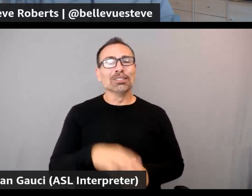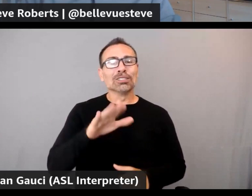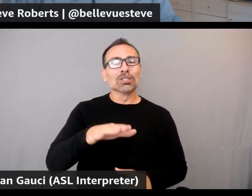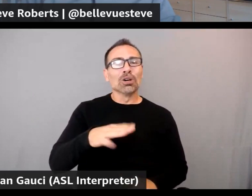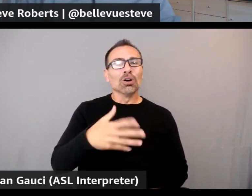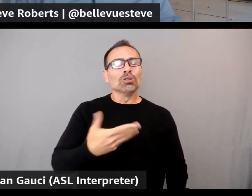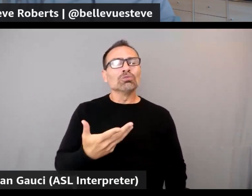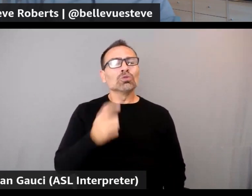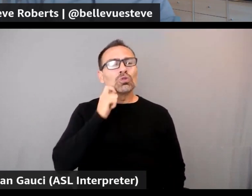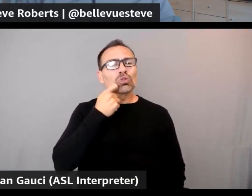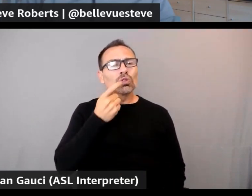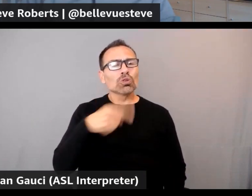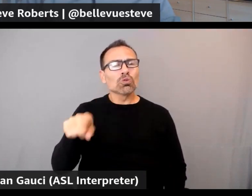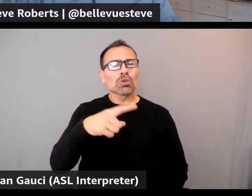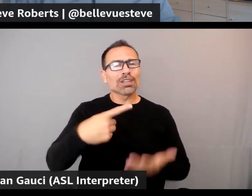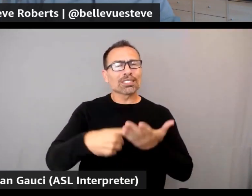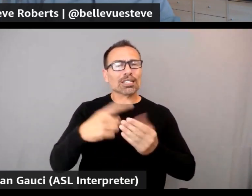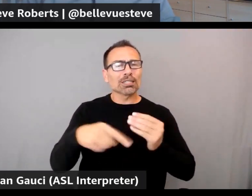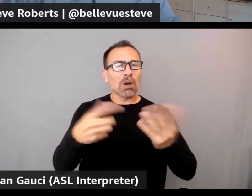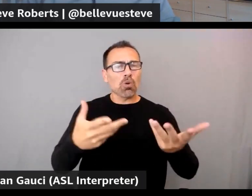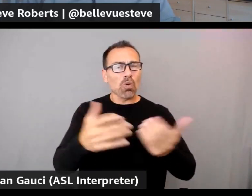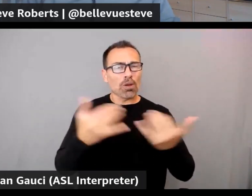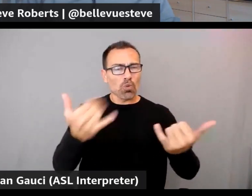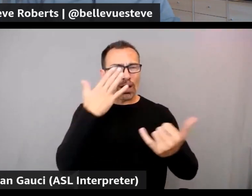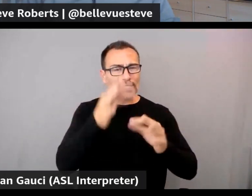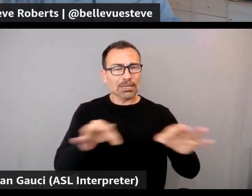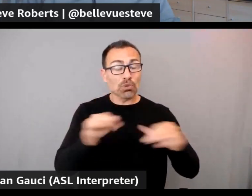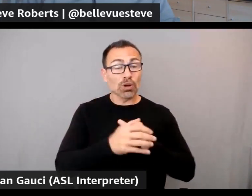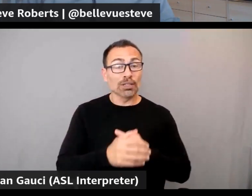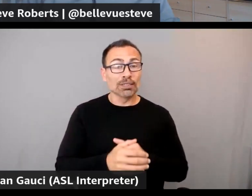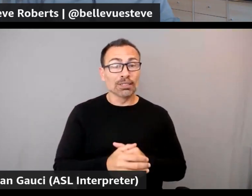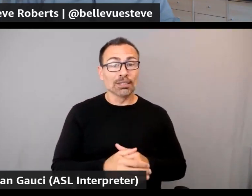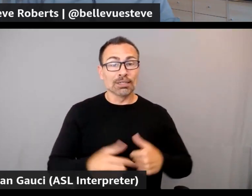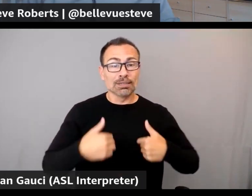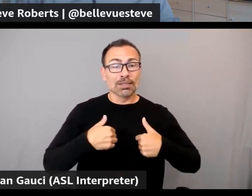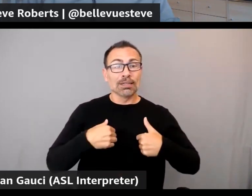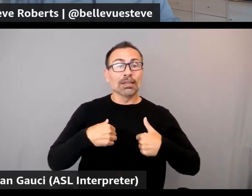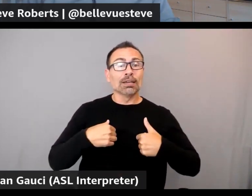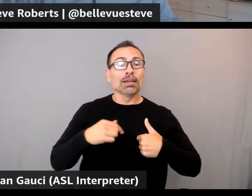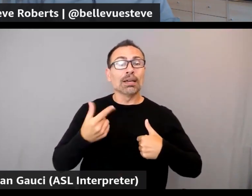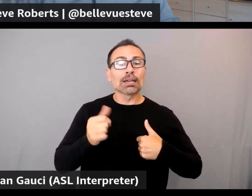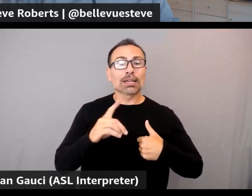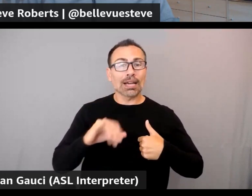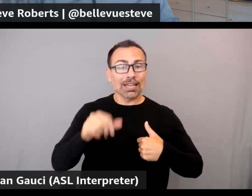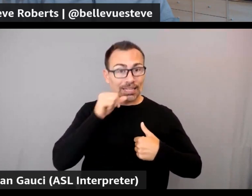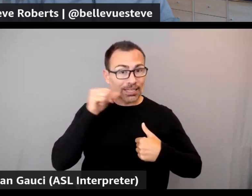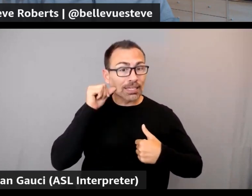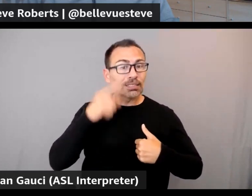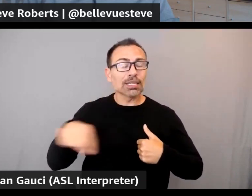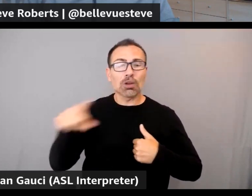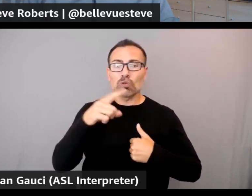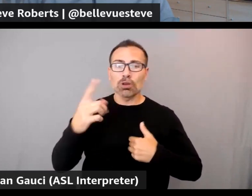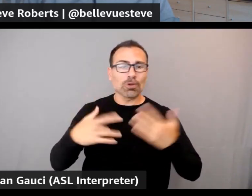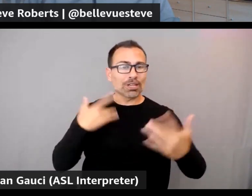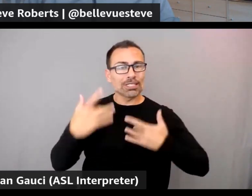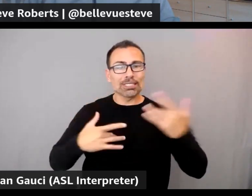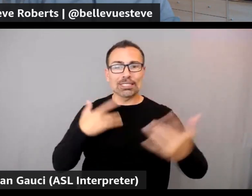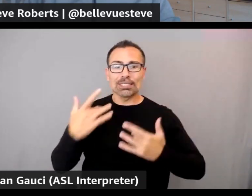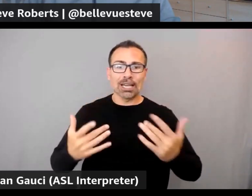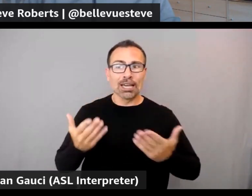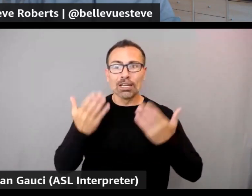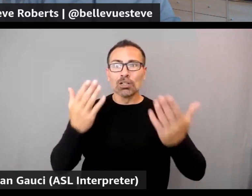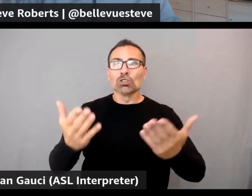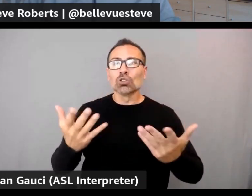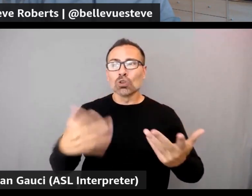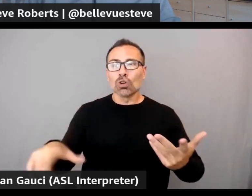for our customers? Yeah, so yesterday we were super excited to announce our new instance types. Like Suzanne said, Inferentia 2 is our second generation